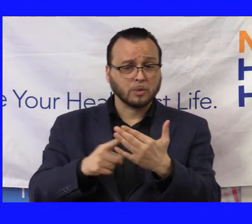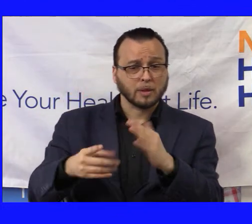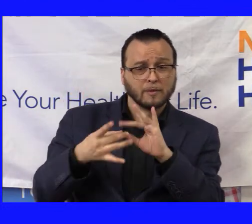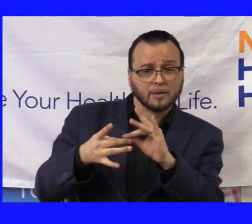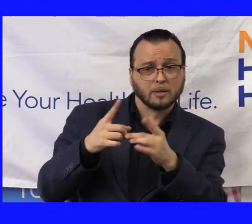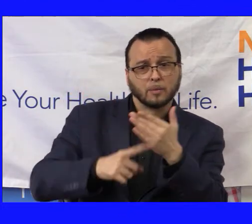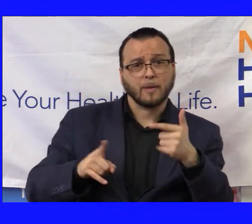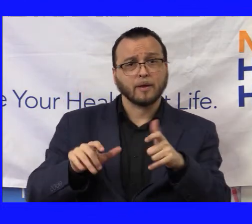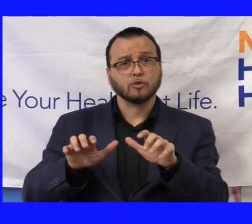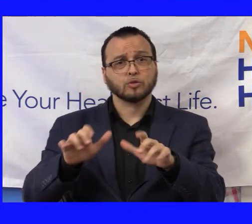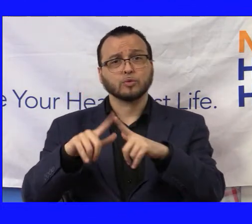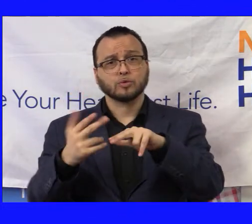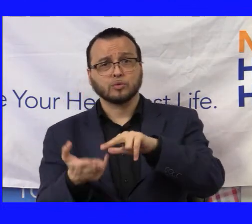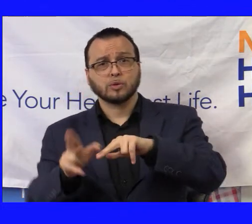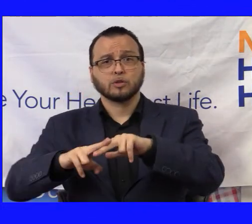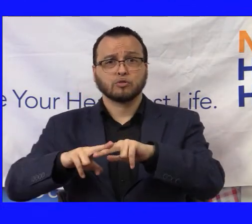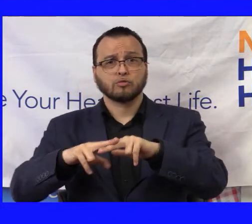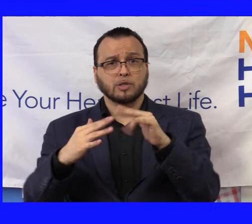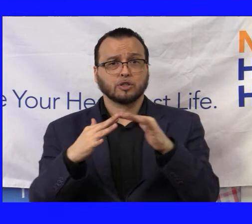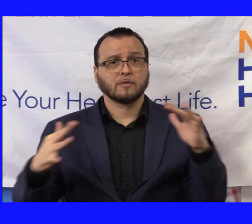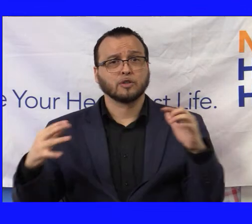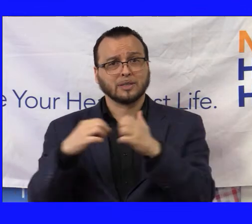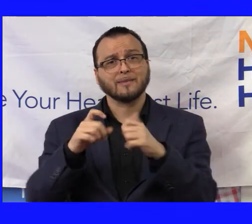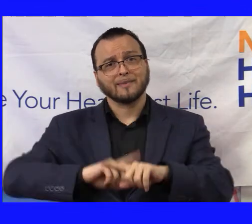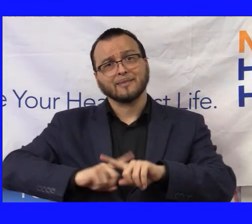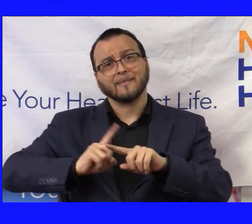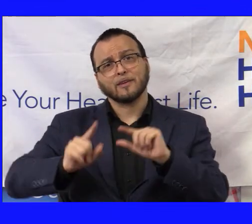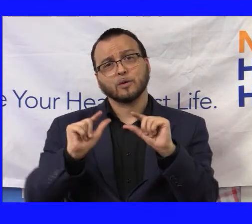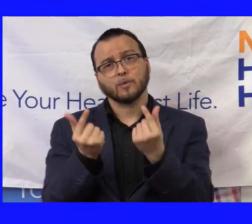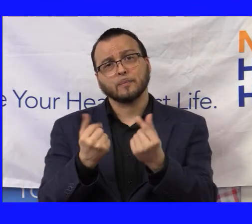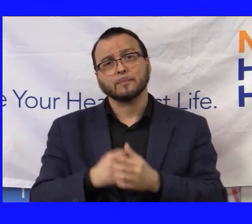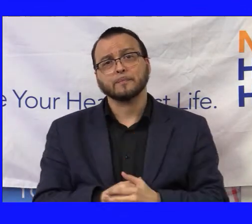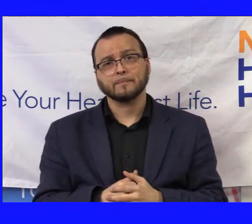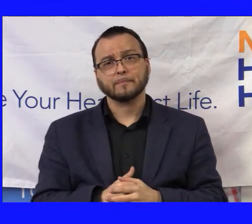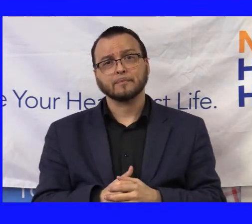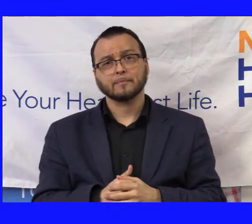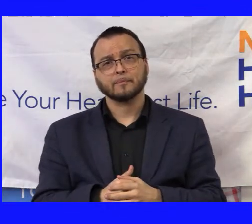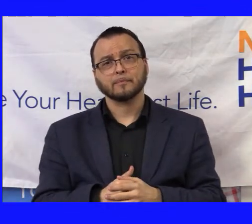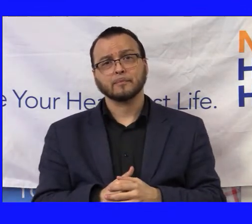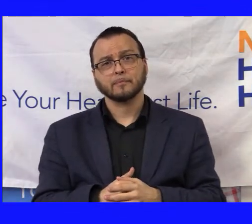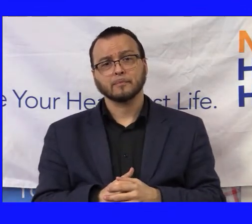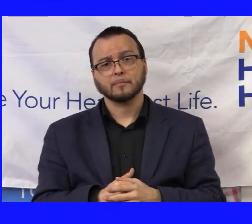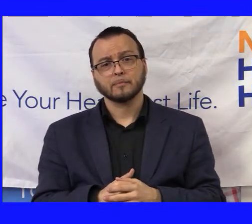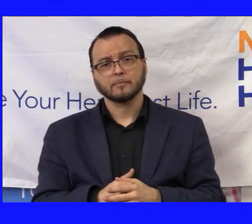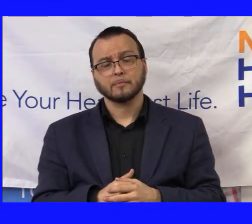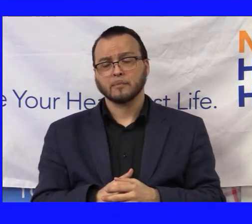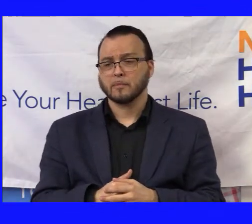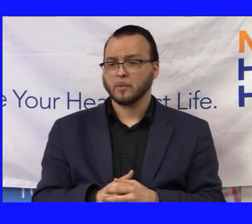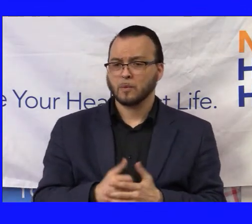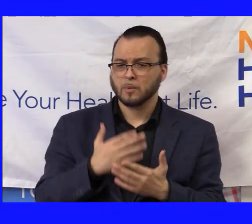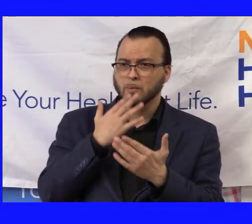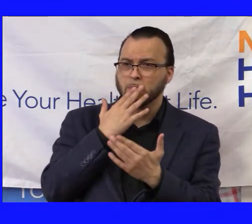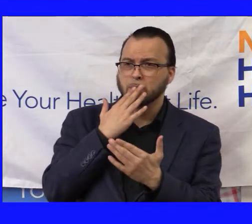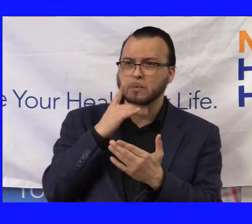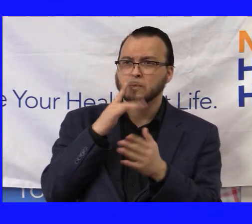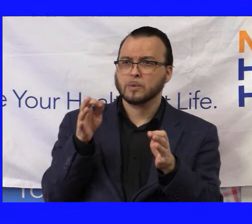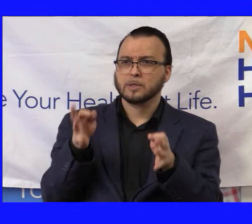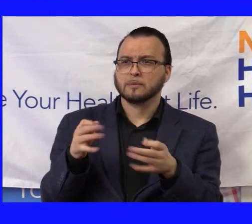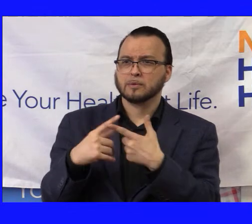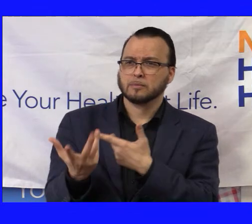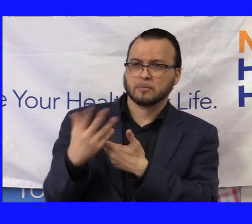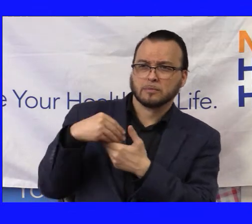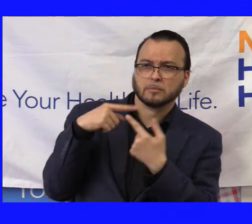to increase diversity in the different groups. Thank you, Fanny. We'll definitely take that into